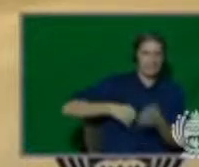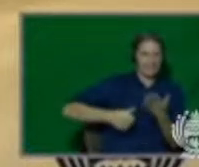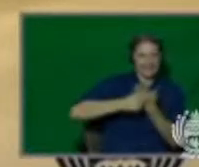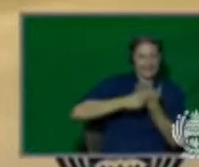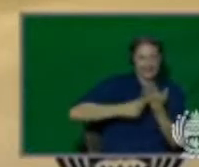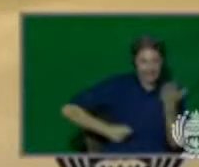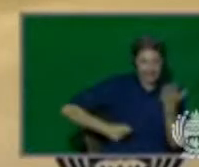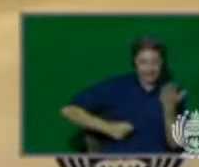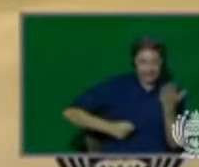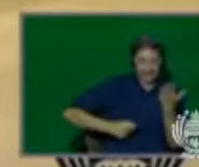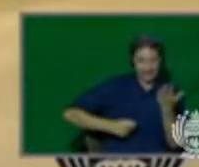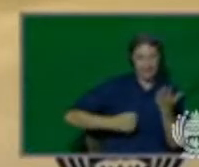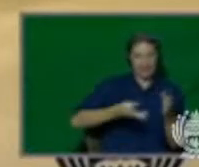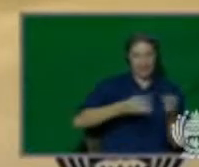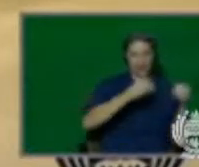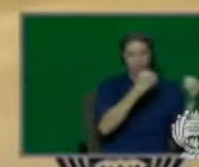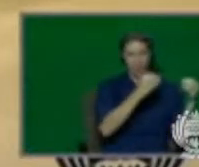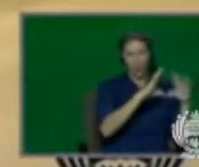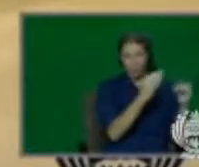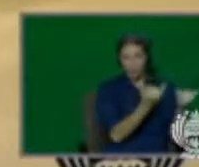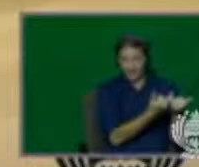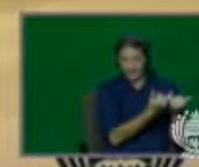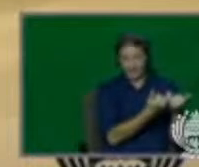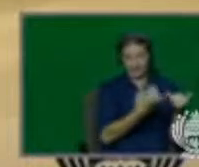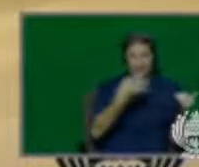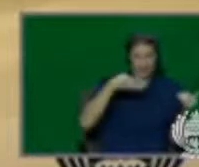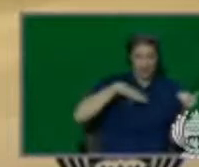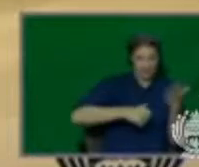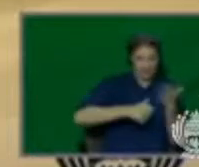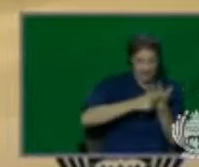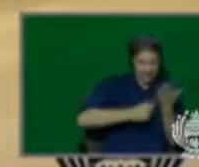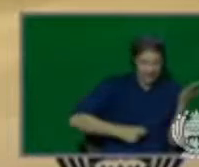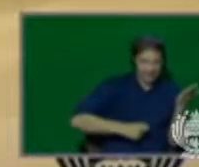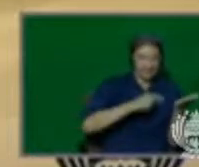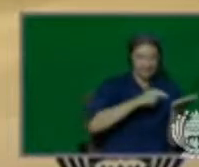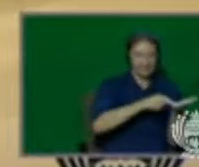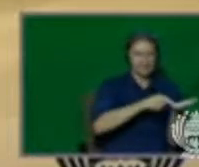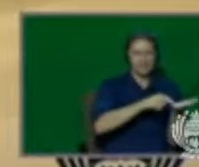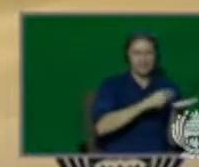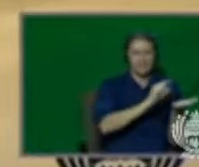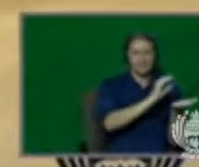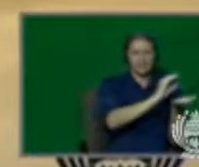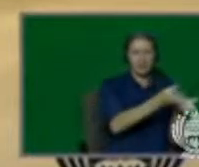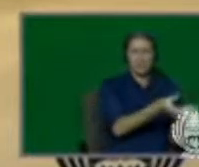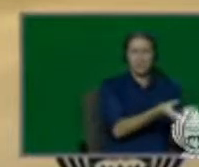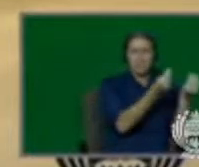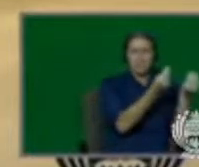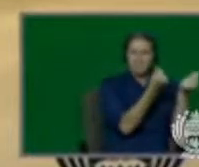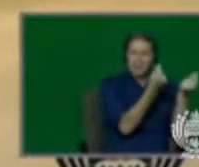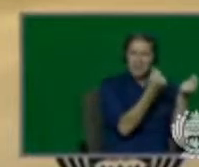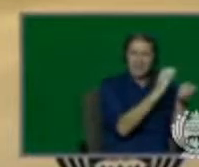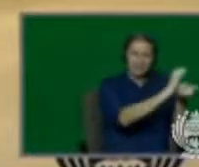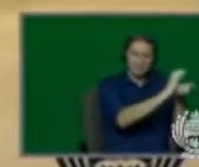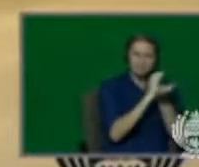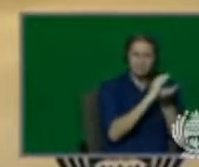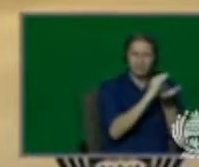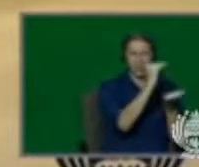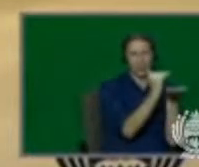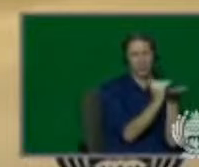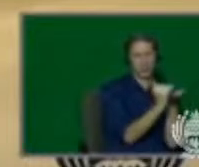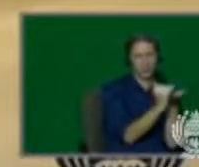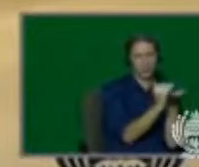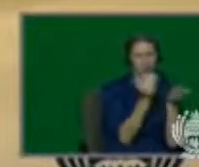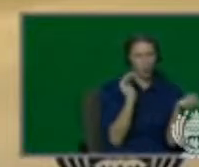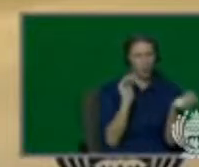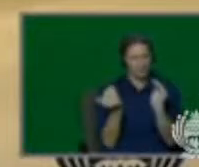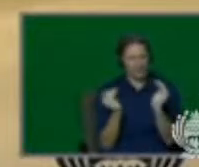income taxes would generate less revenue while potentially harming investment, job creation, and economic growth.